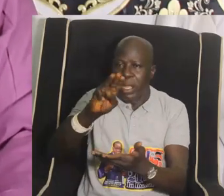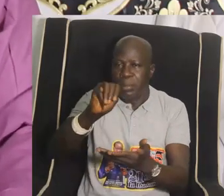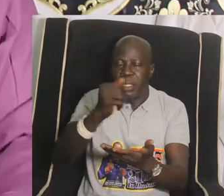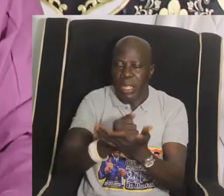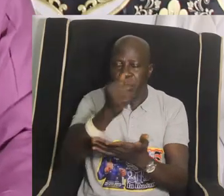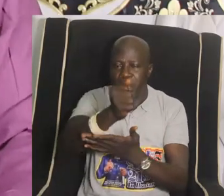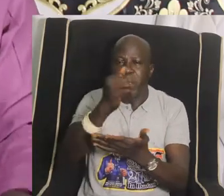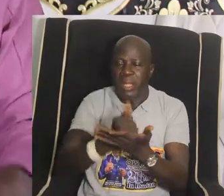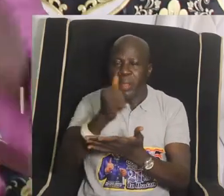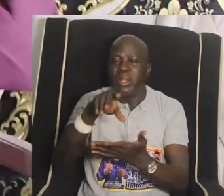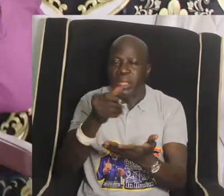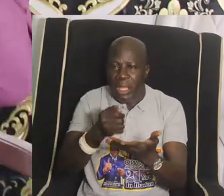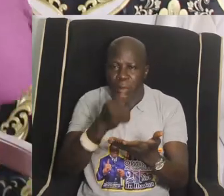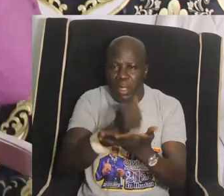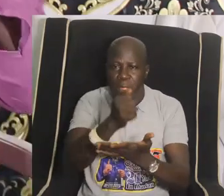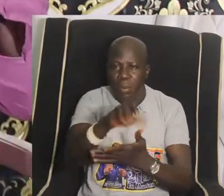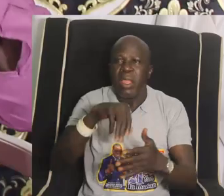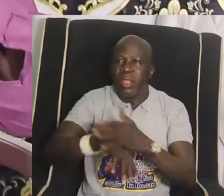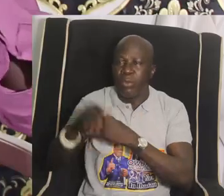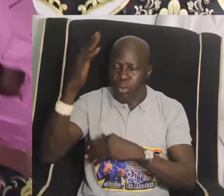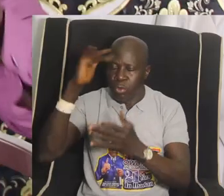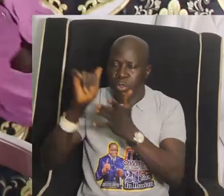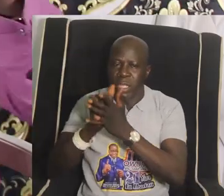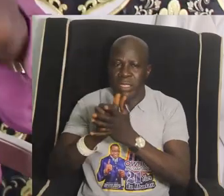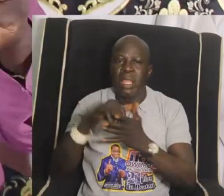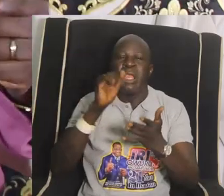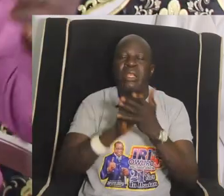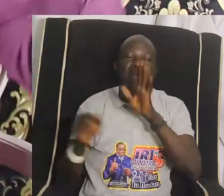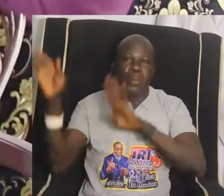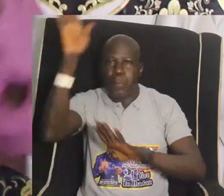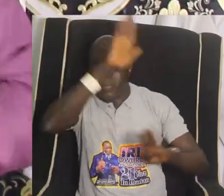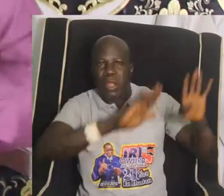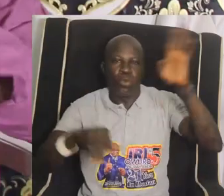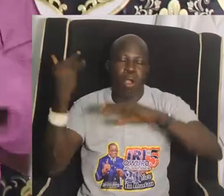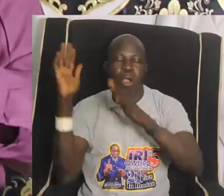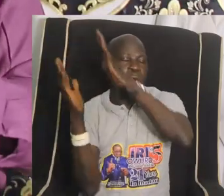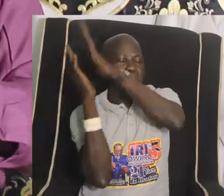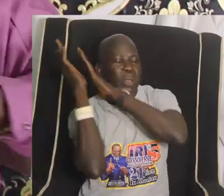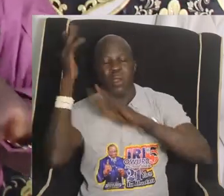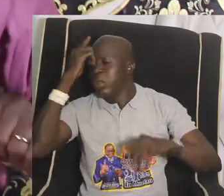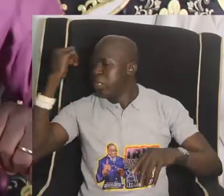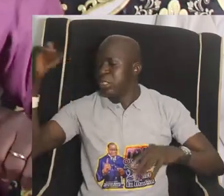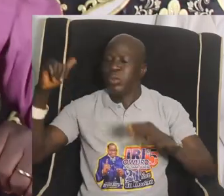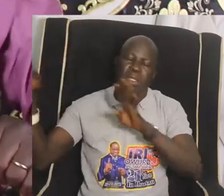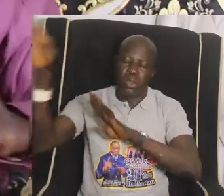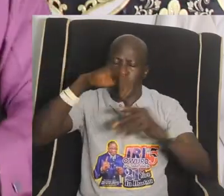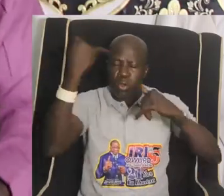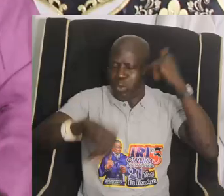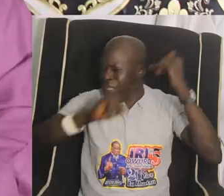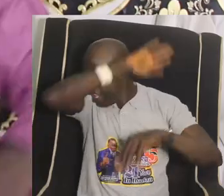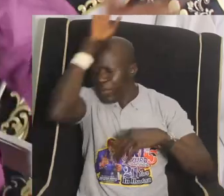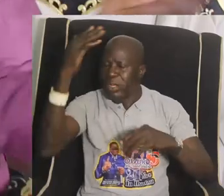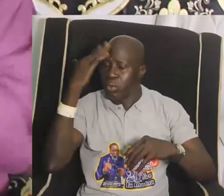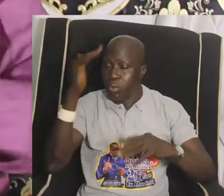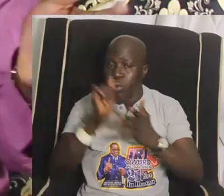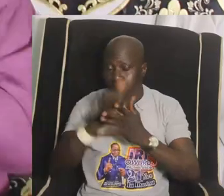share this program, and type in, share this program, and type in, do you know that? Battle of dream on midnight and